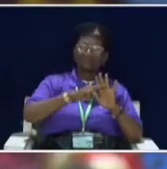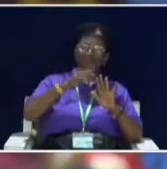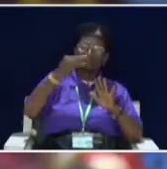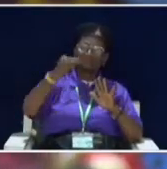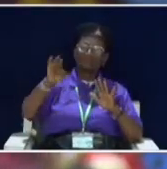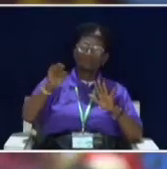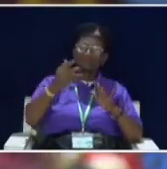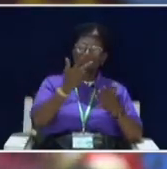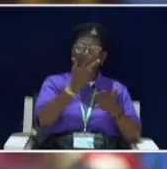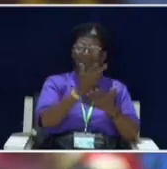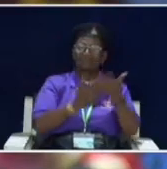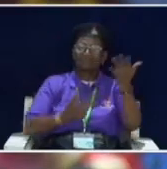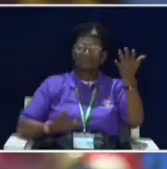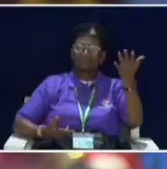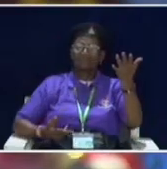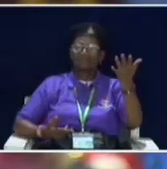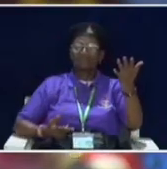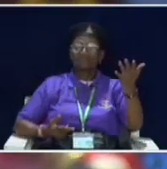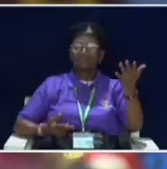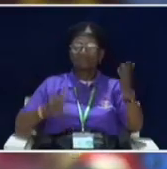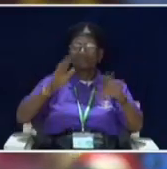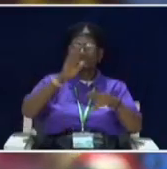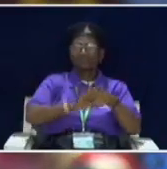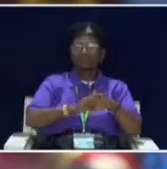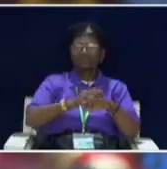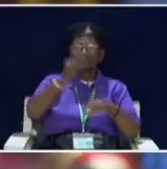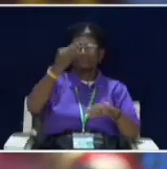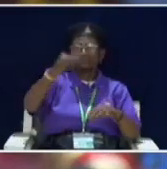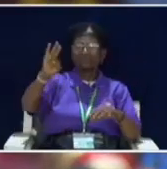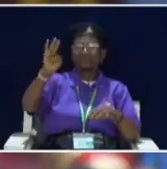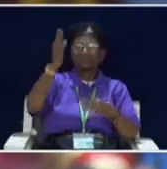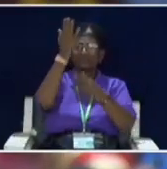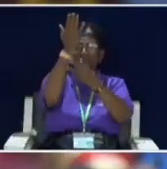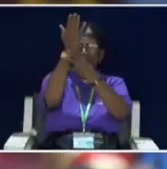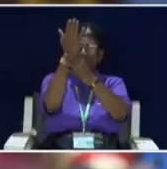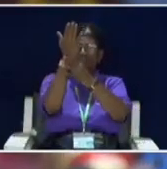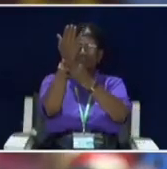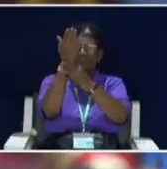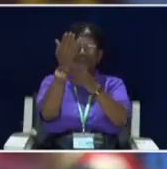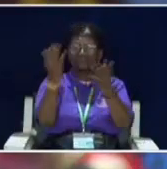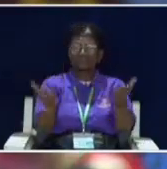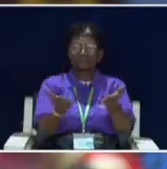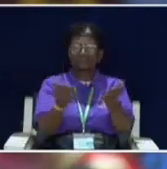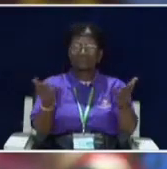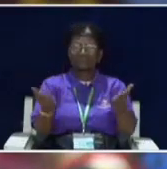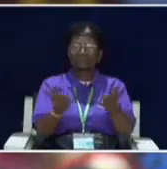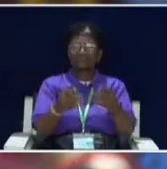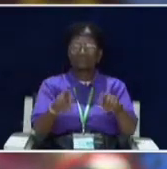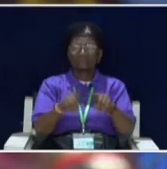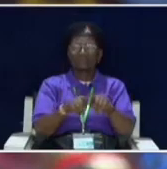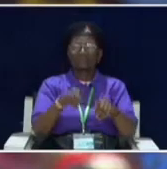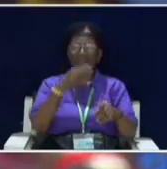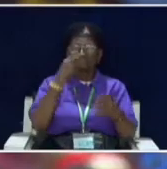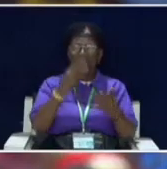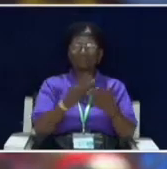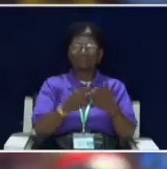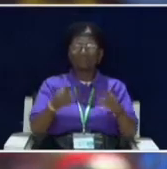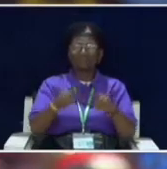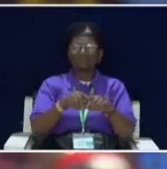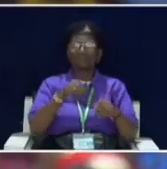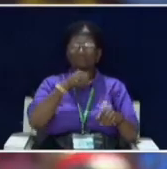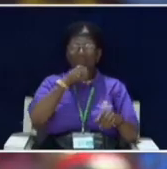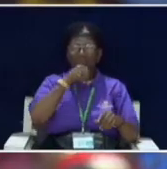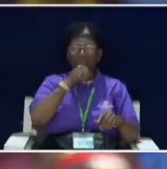hands here. Yeah? Here as well as in the old auditorium.